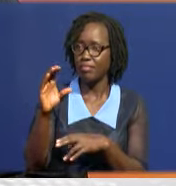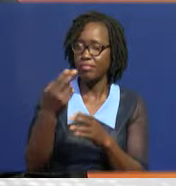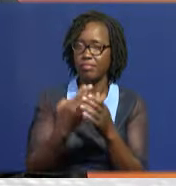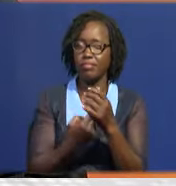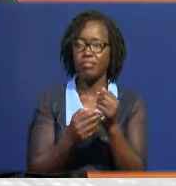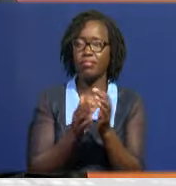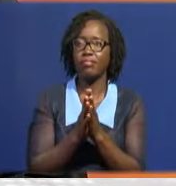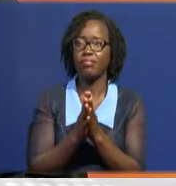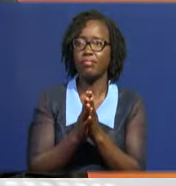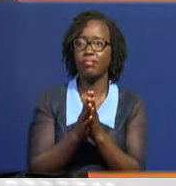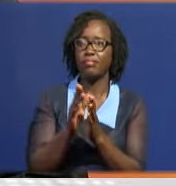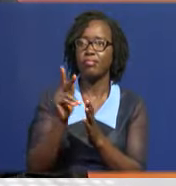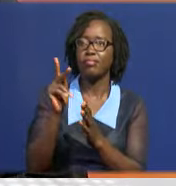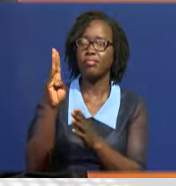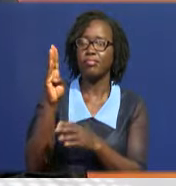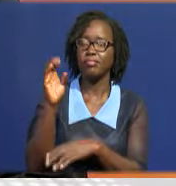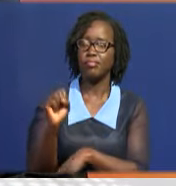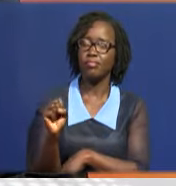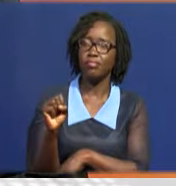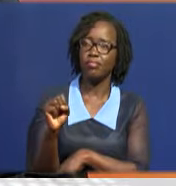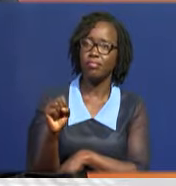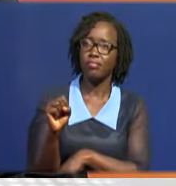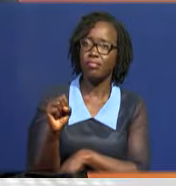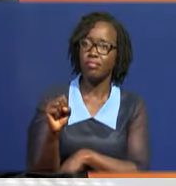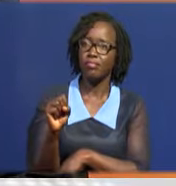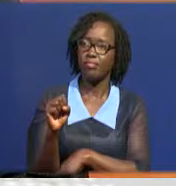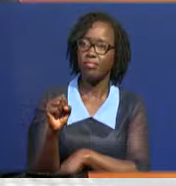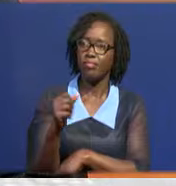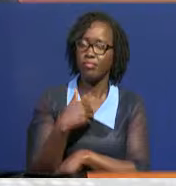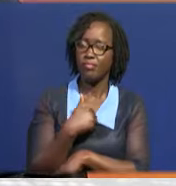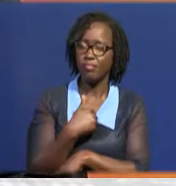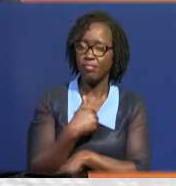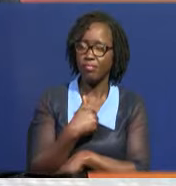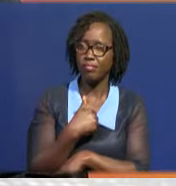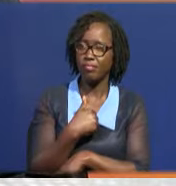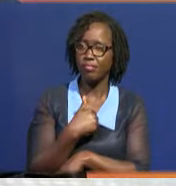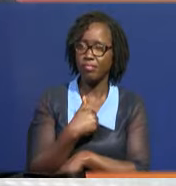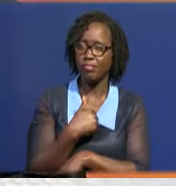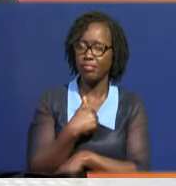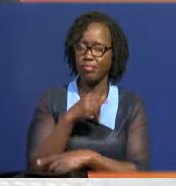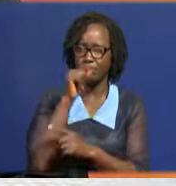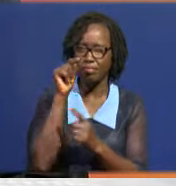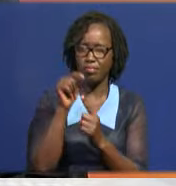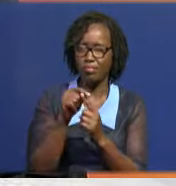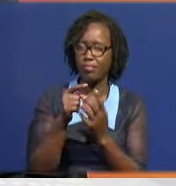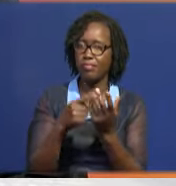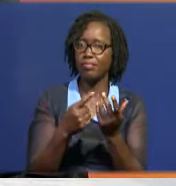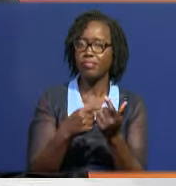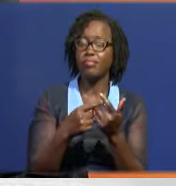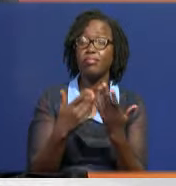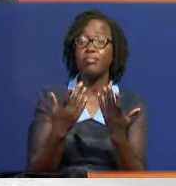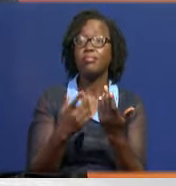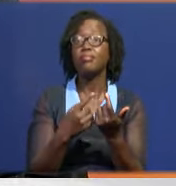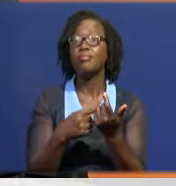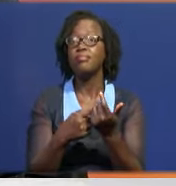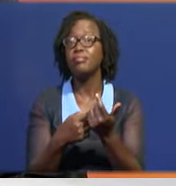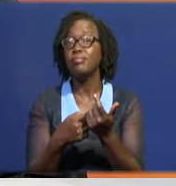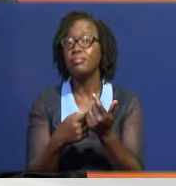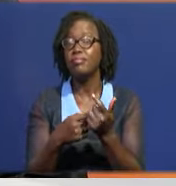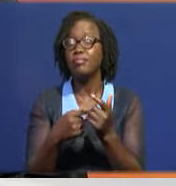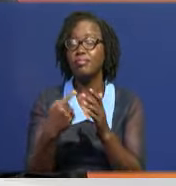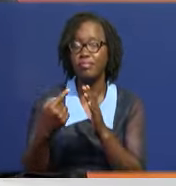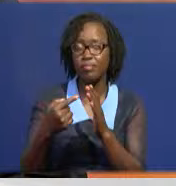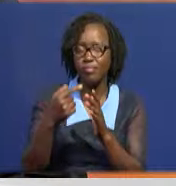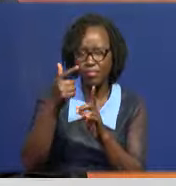with the Kenya National Bureau of Statistics to come up with the specific figures on how much the film industry was